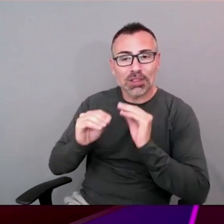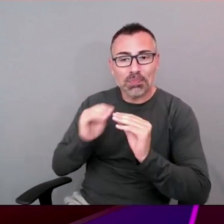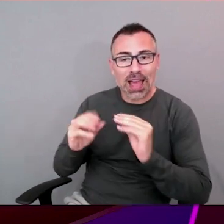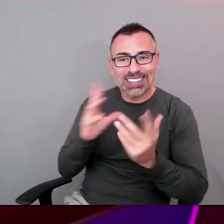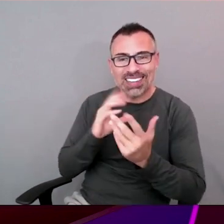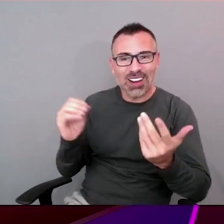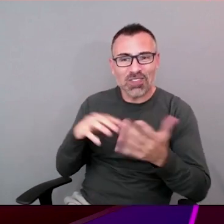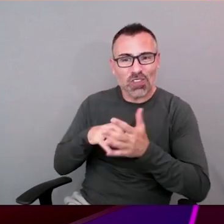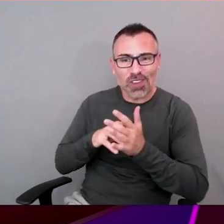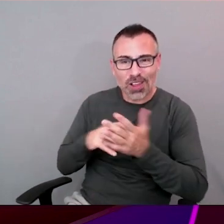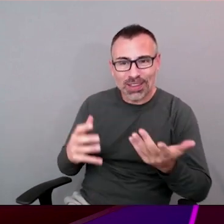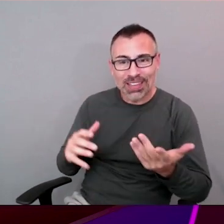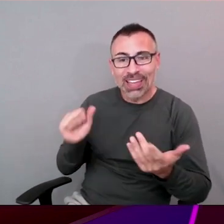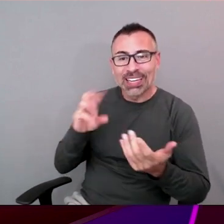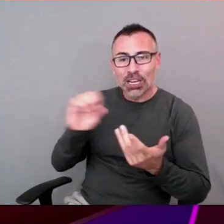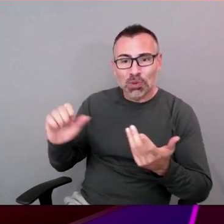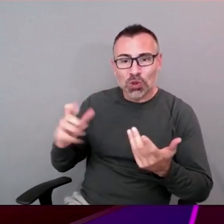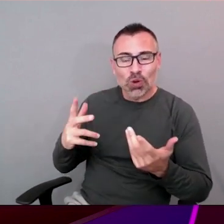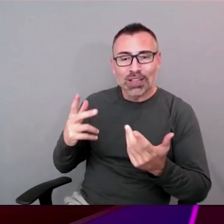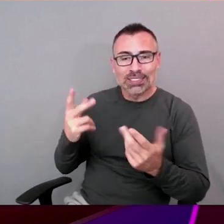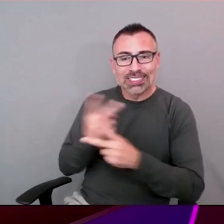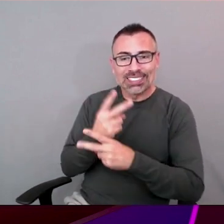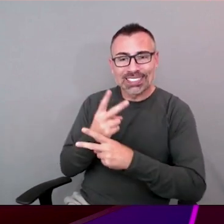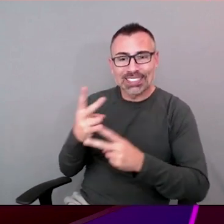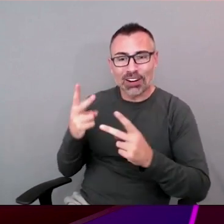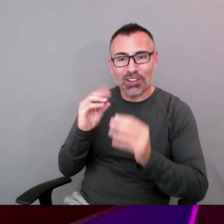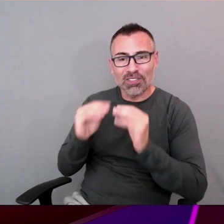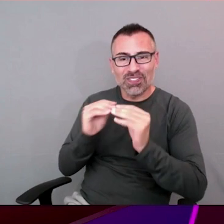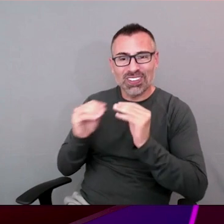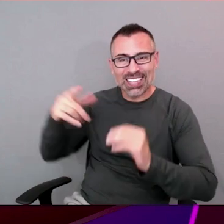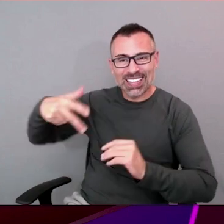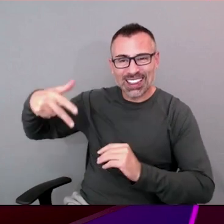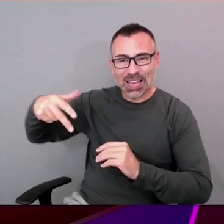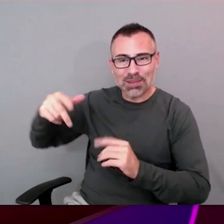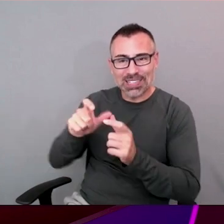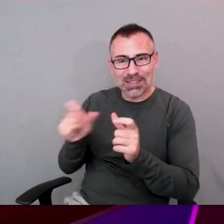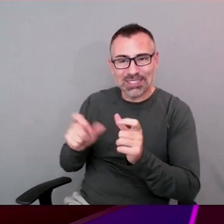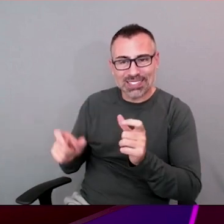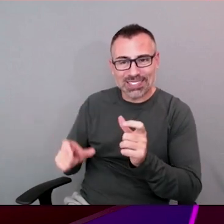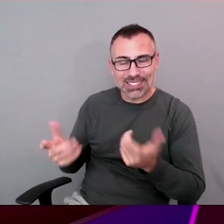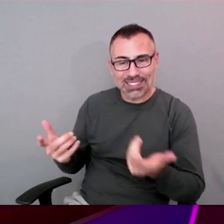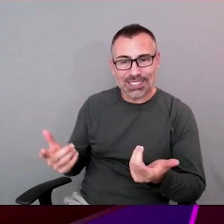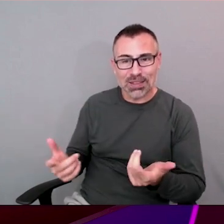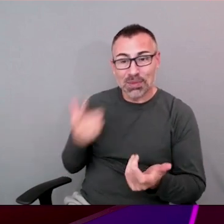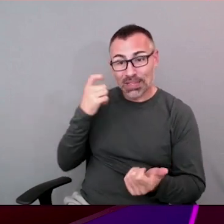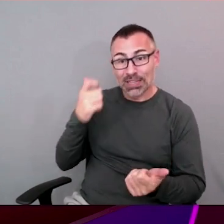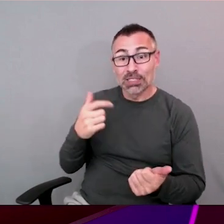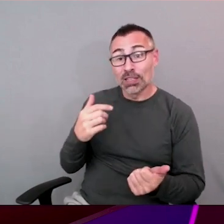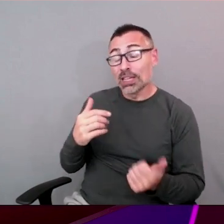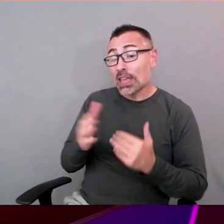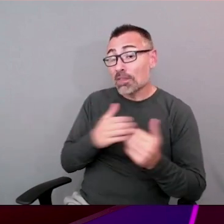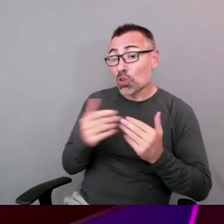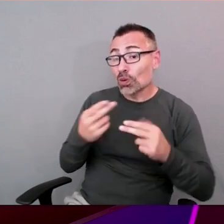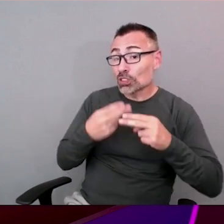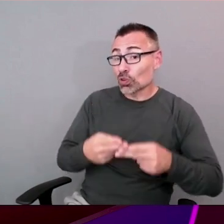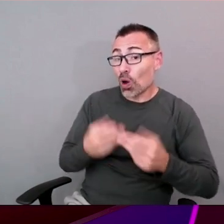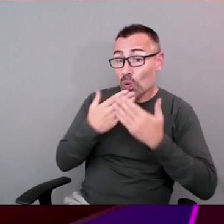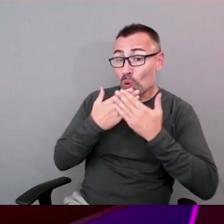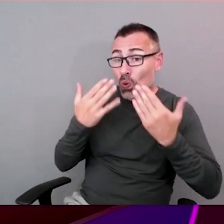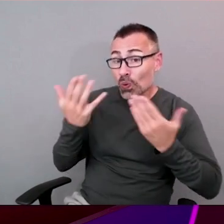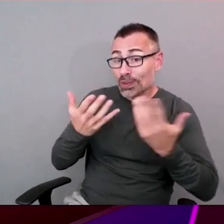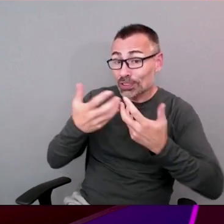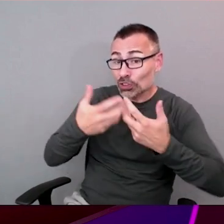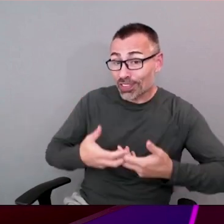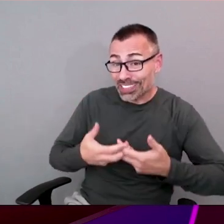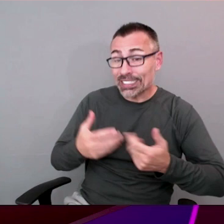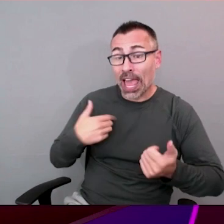patching the Lambda instances, the underlying servers, because even though it's serverless, there's a server somewhere, and part of the shared responsibility